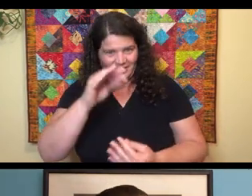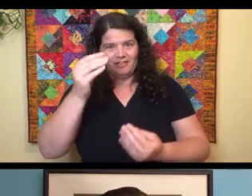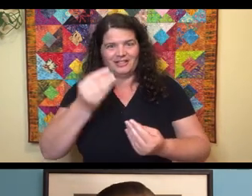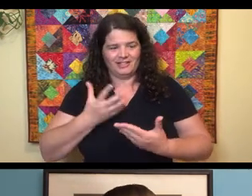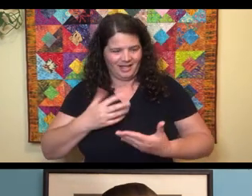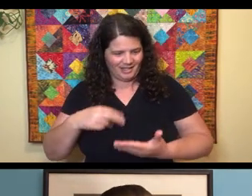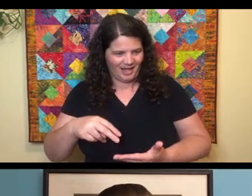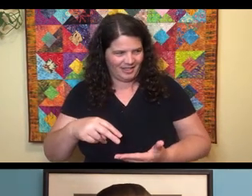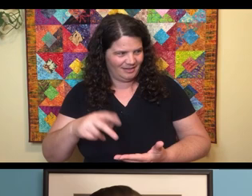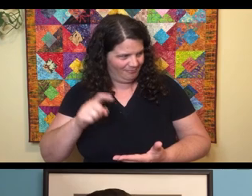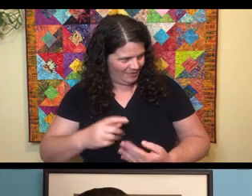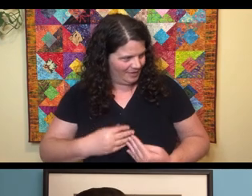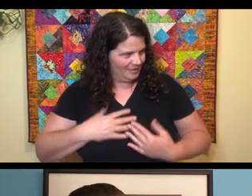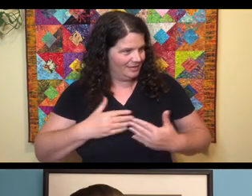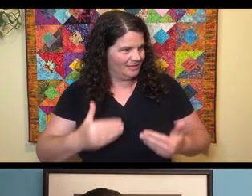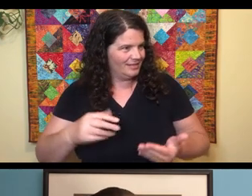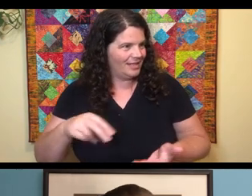dance. Spirit says dance.